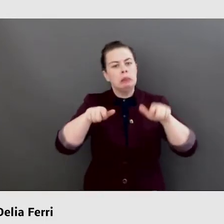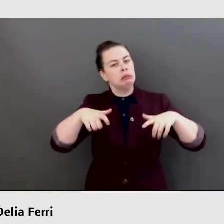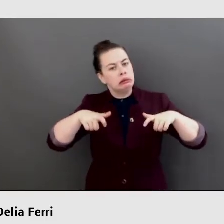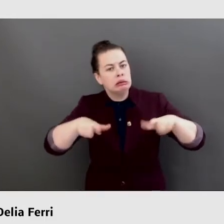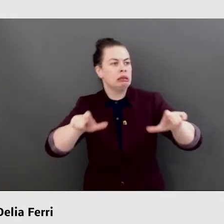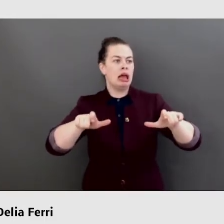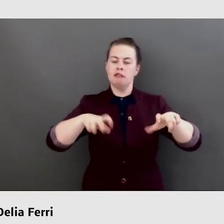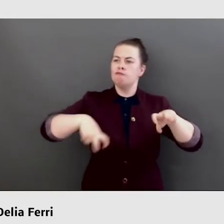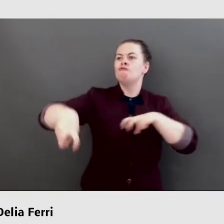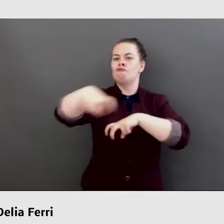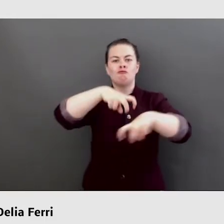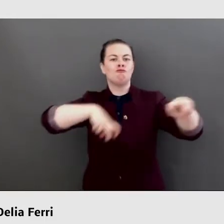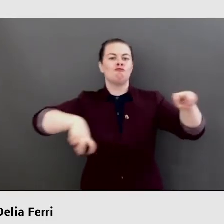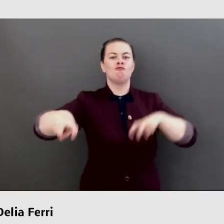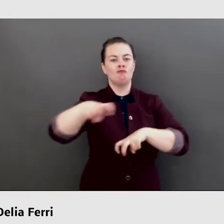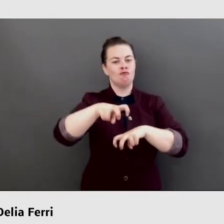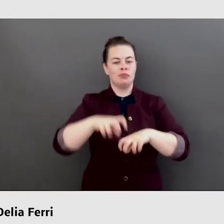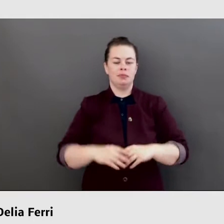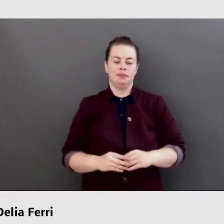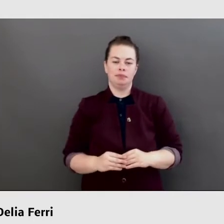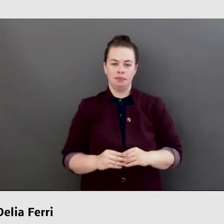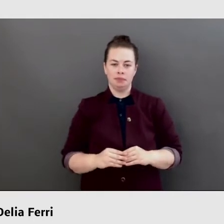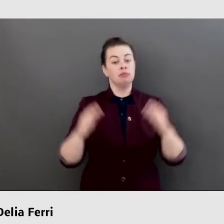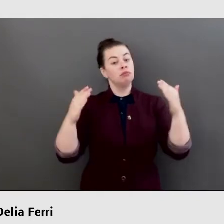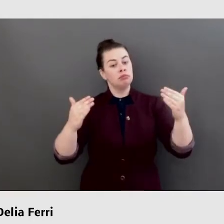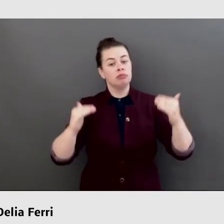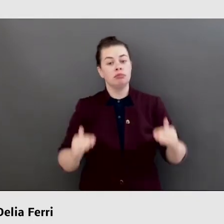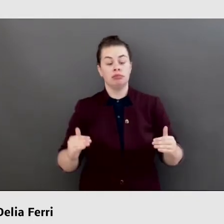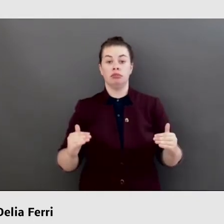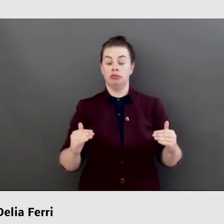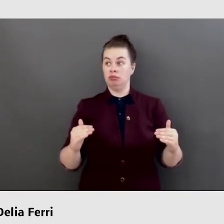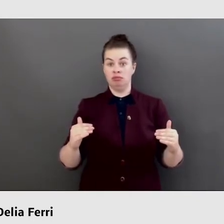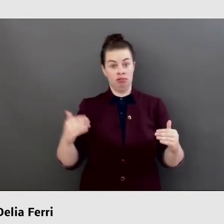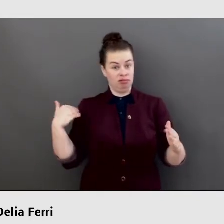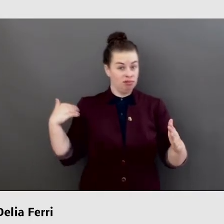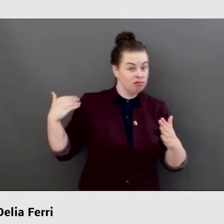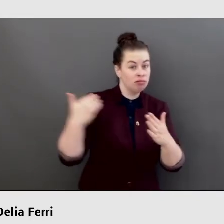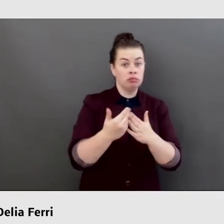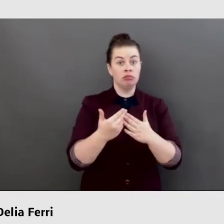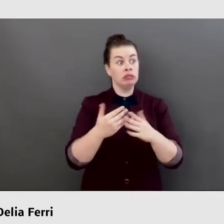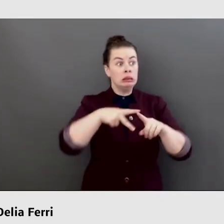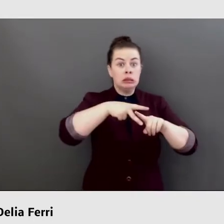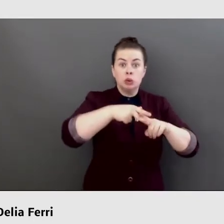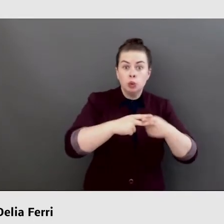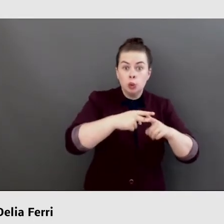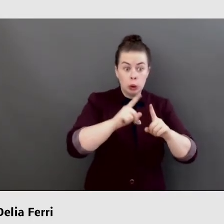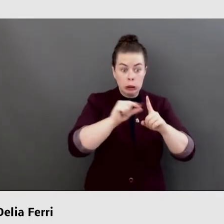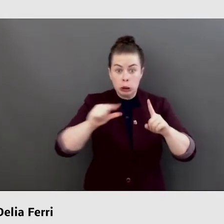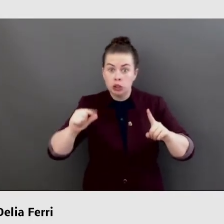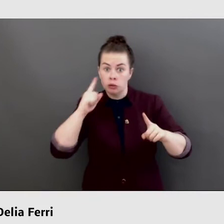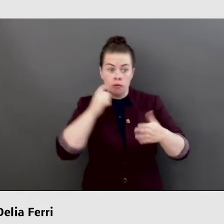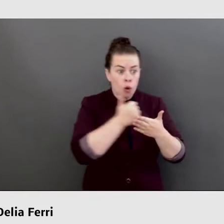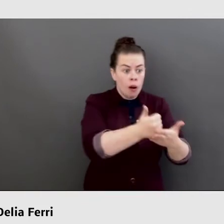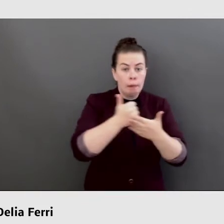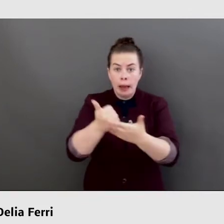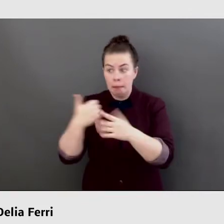undermining of the free movement of EU citizens. There's been no attempt to create a European